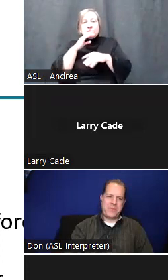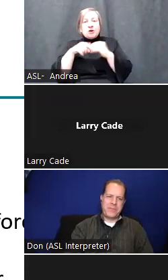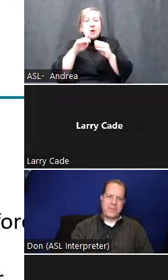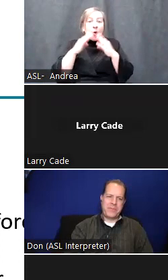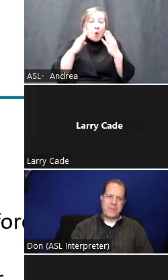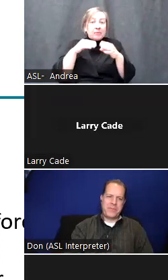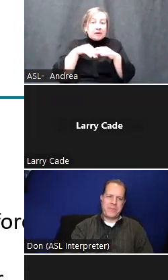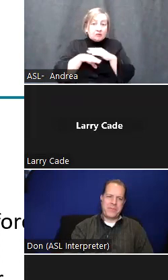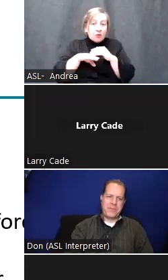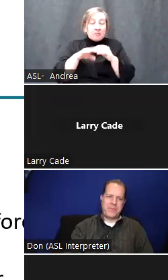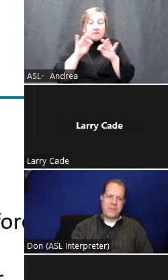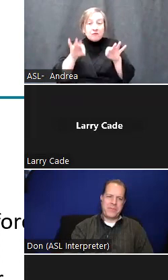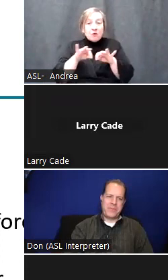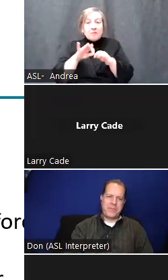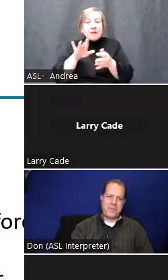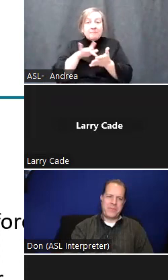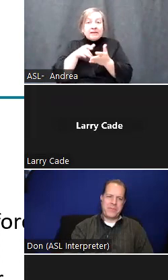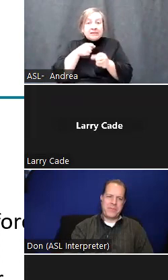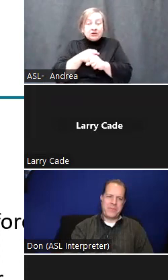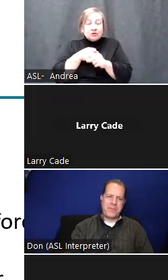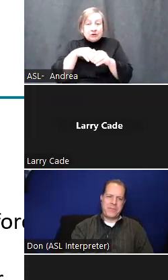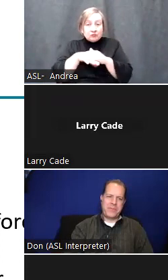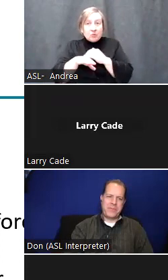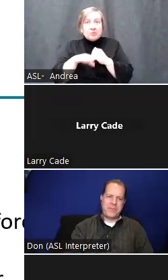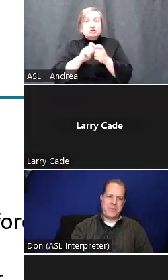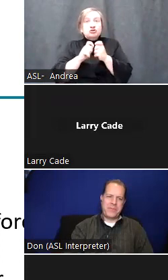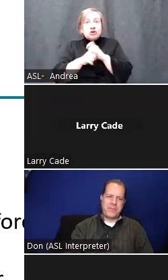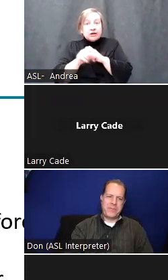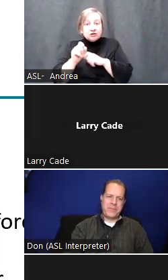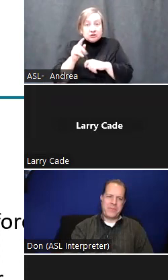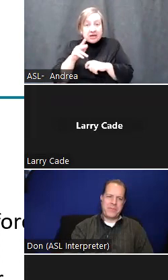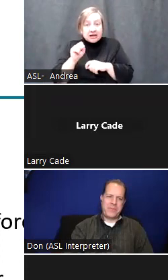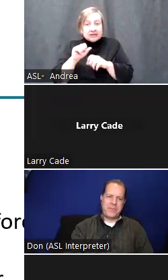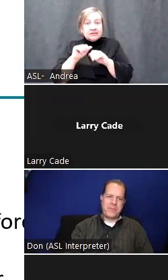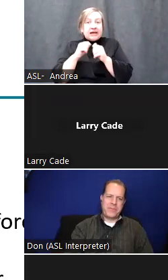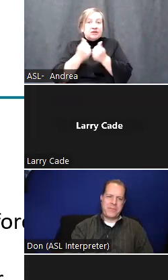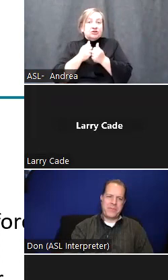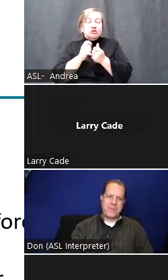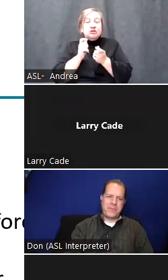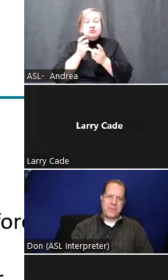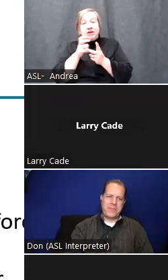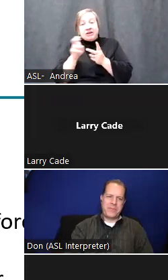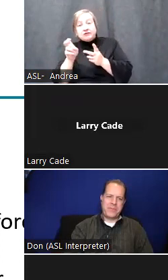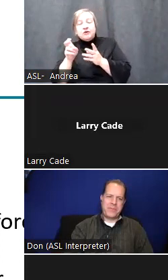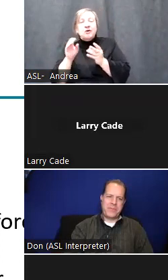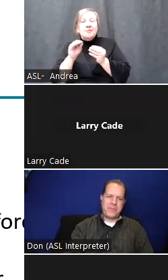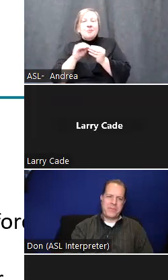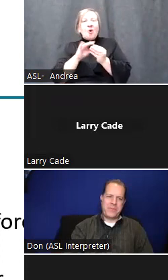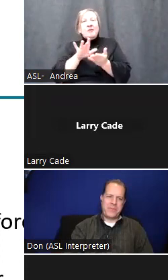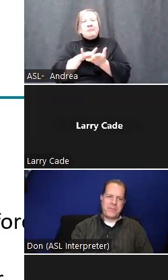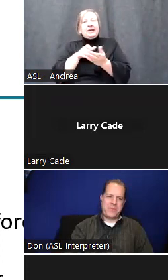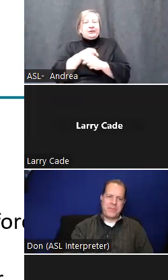mid-year enrollment, change in status and agency transfer, those are typically ones that come up more in the middle of the